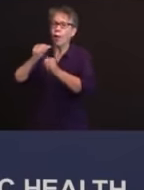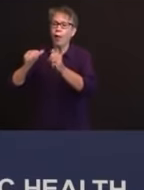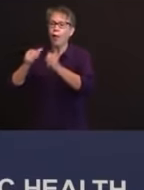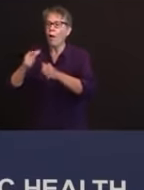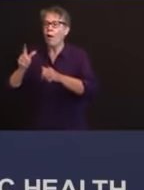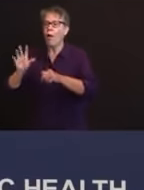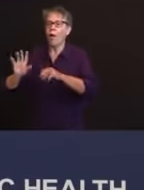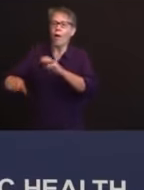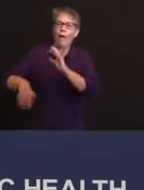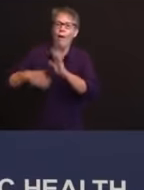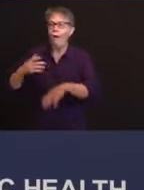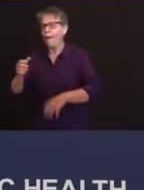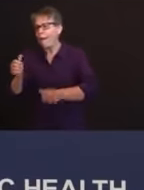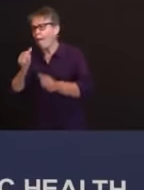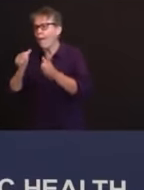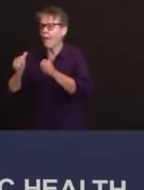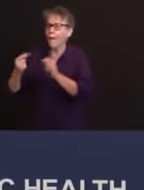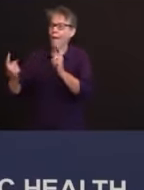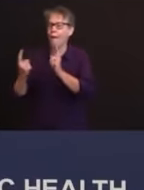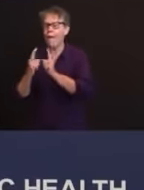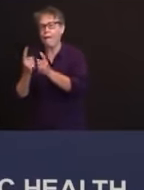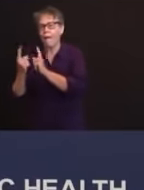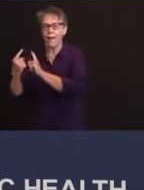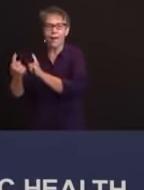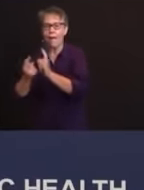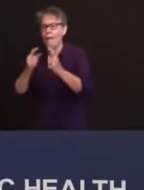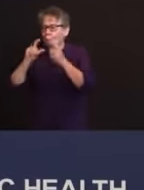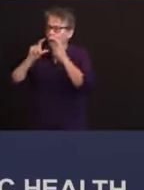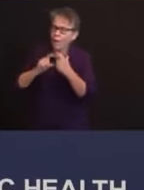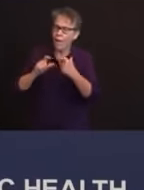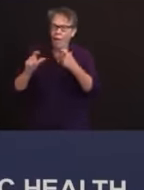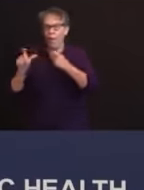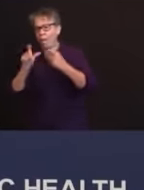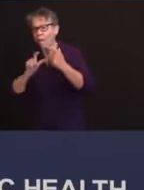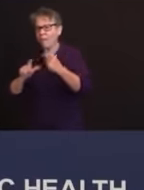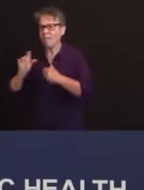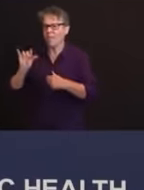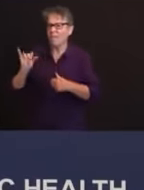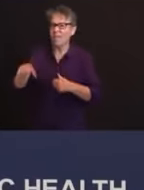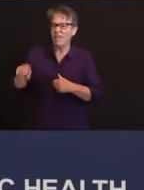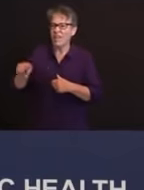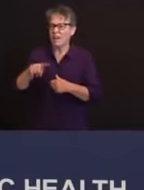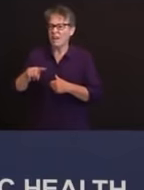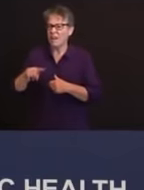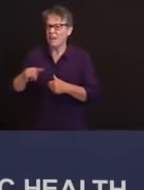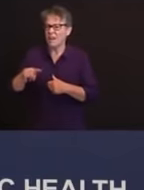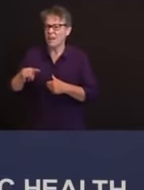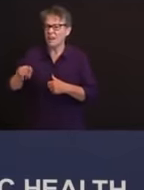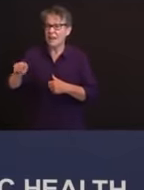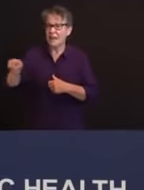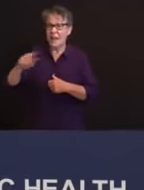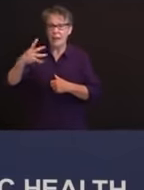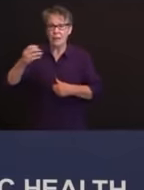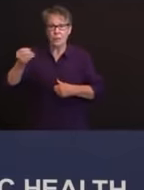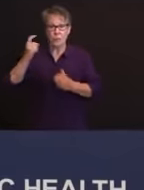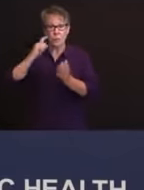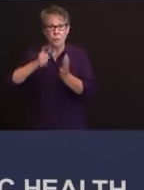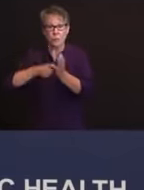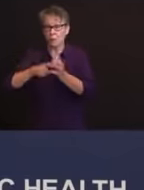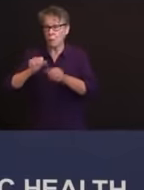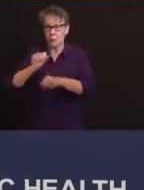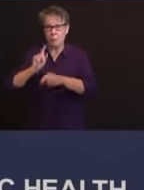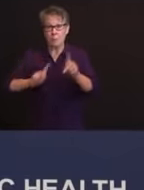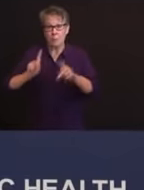We see without unequivocal cases of bartenders over the past couple of weeks coming down with COVID infections.